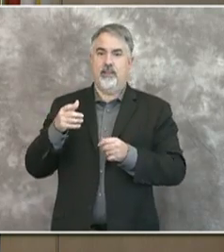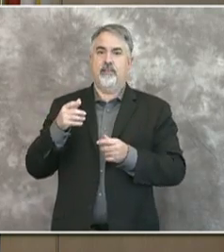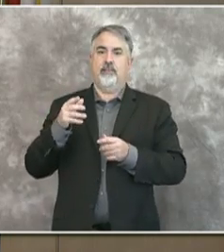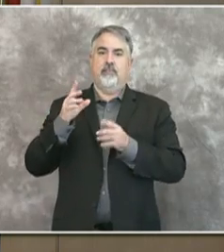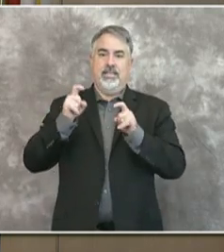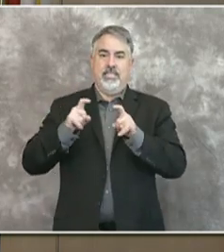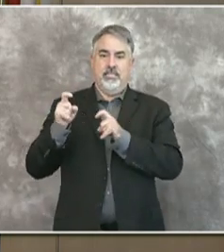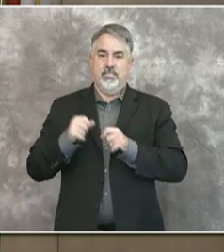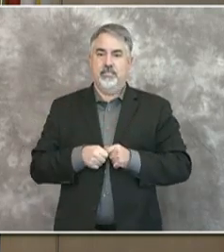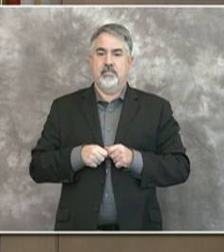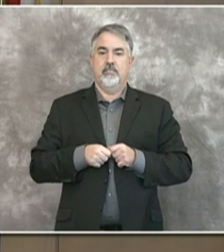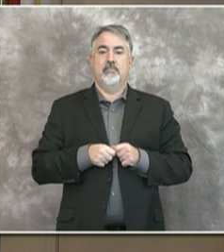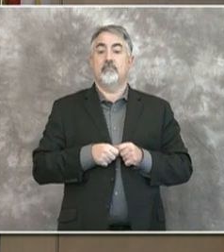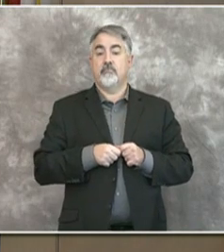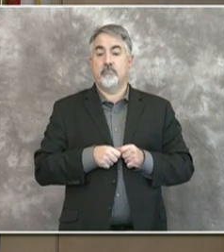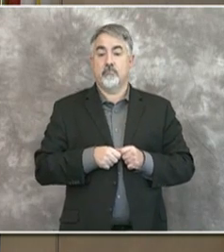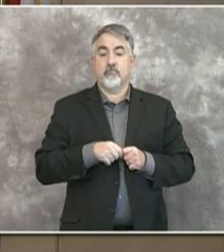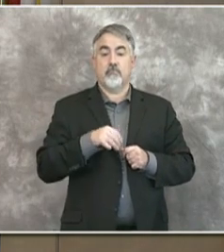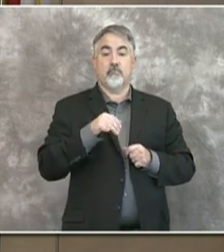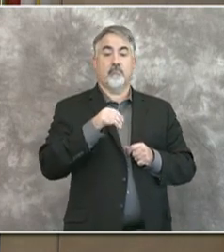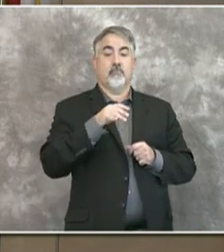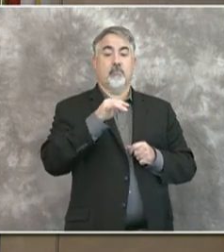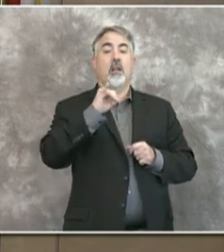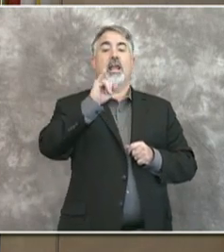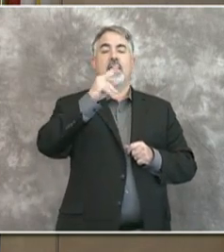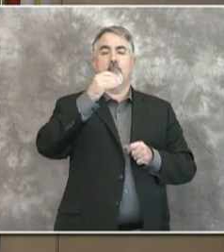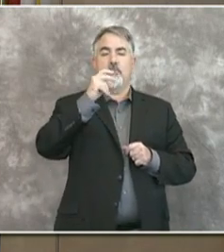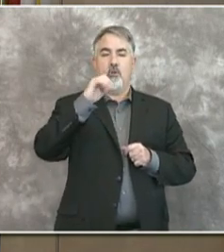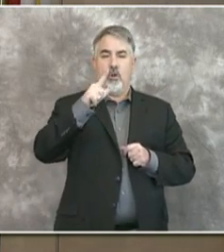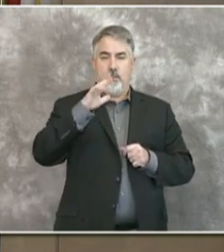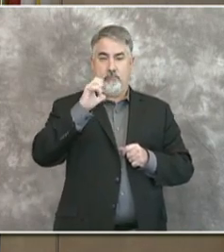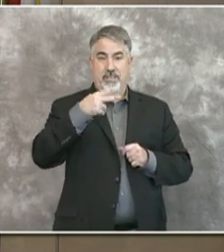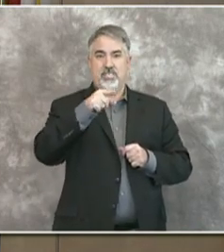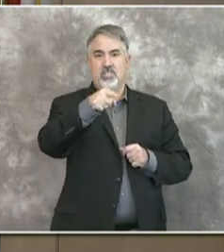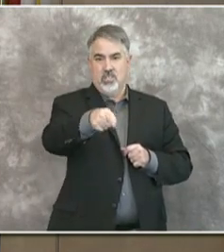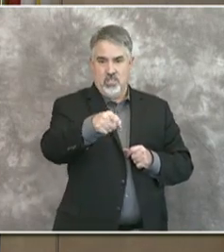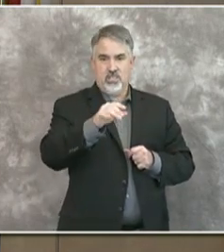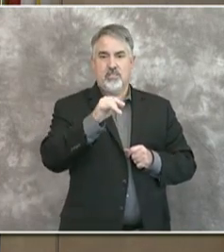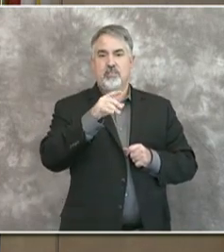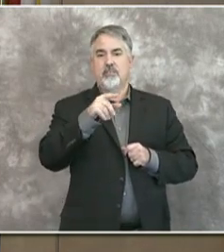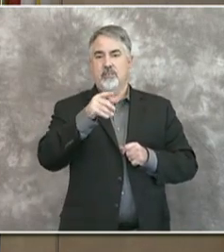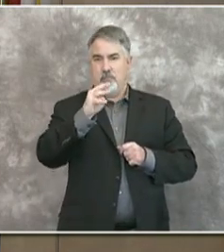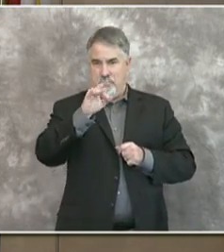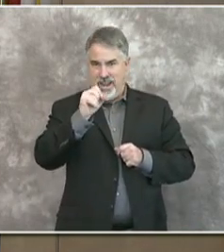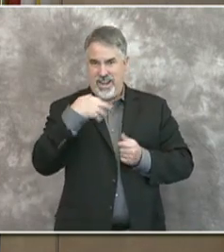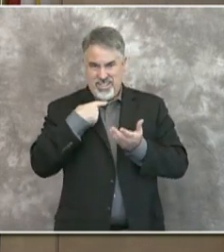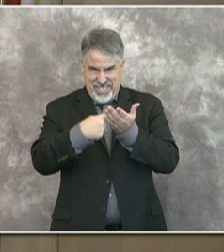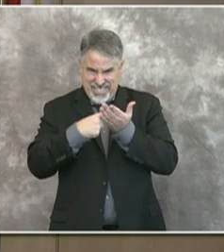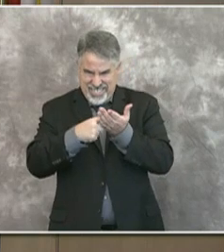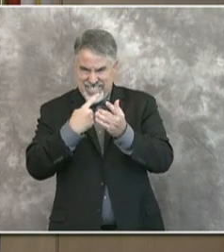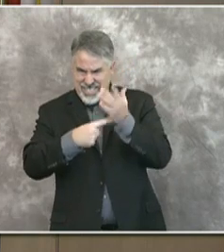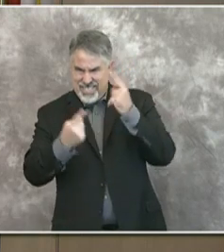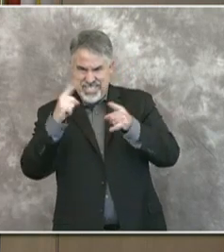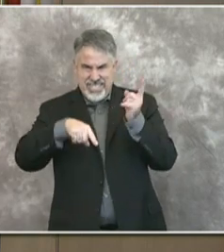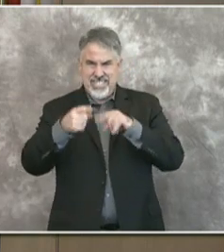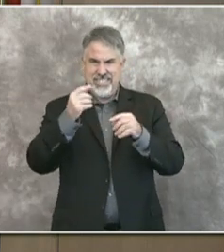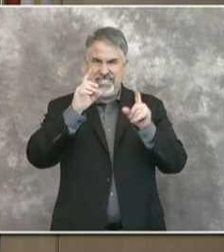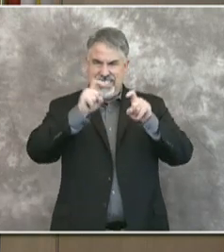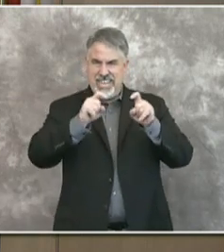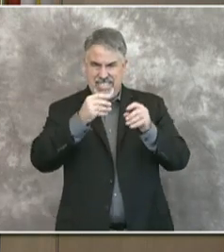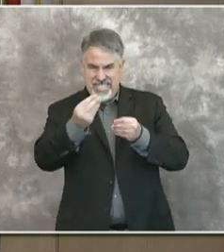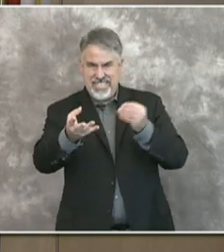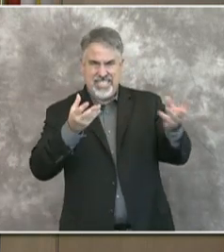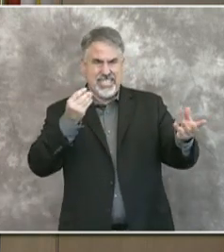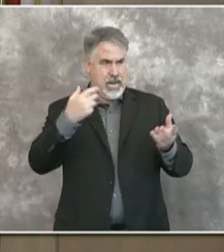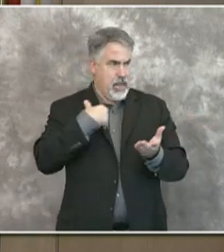with the mayor and the Imperial Beach Community Health Center to provide testing in their city and provide access to the broader community